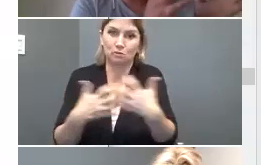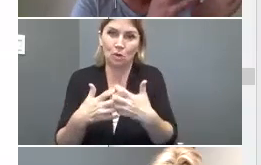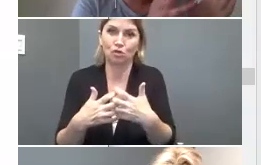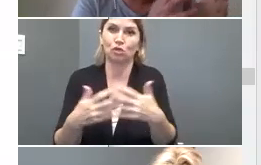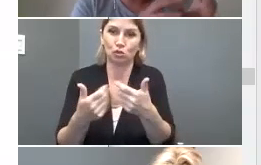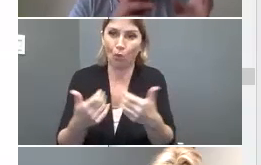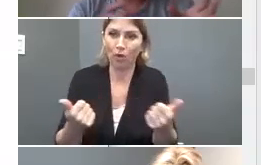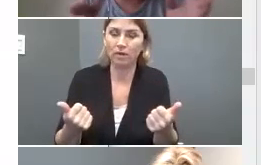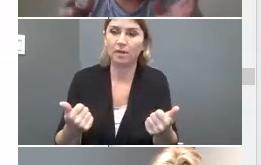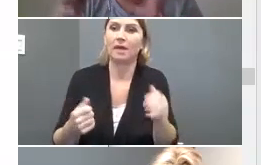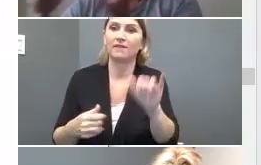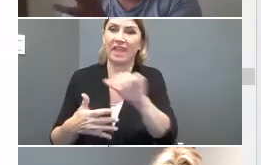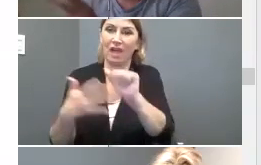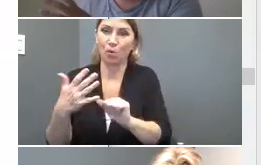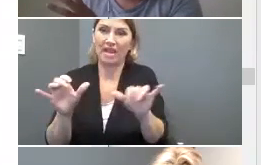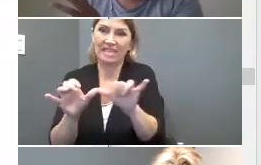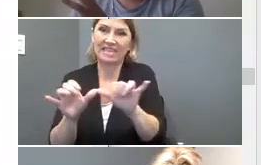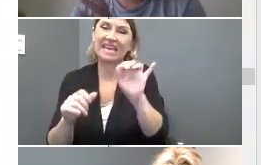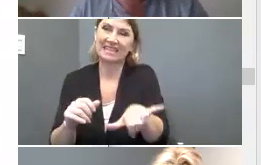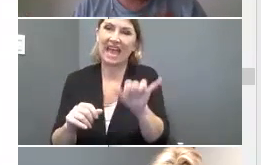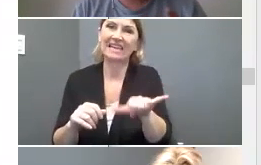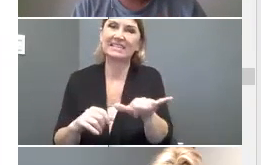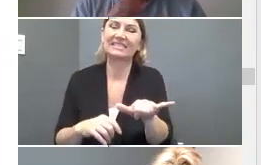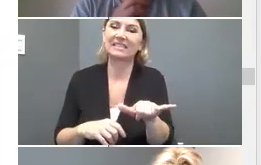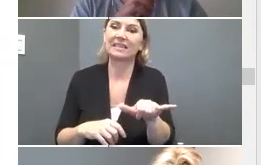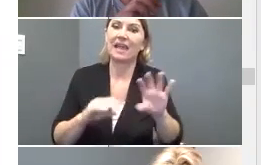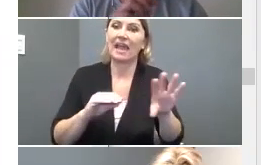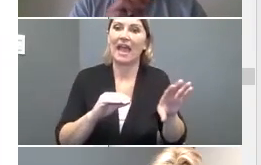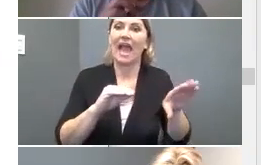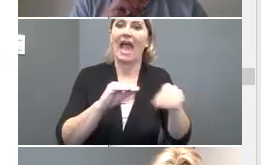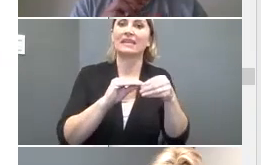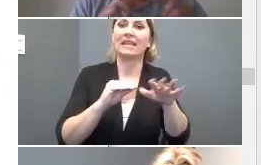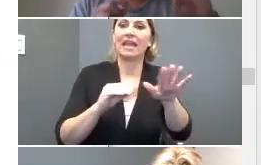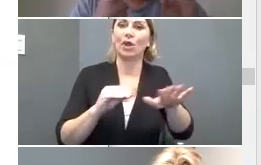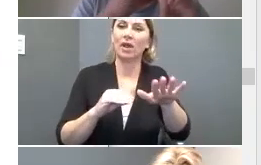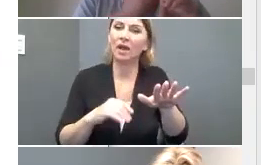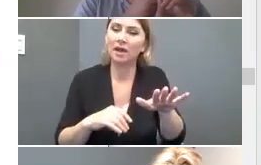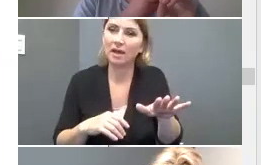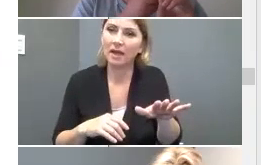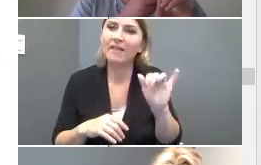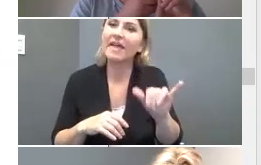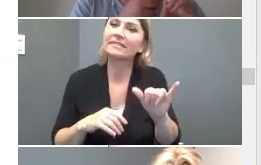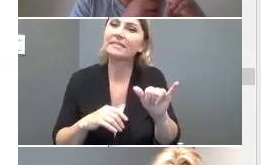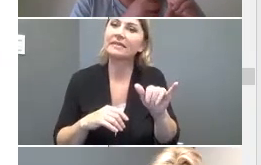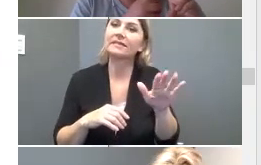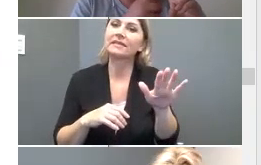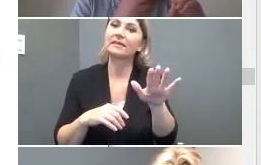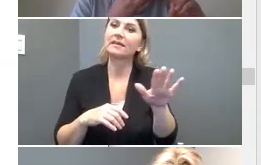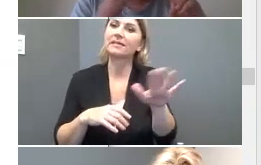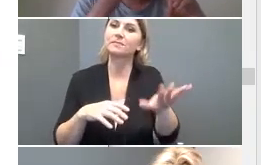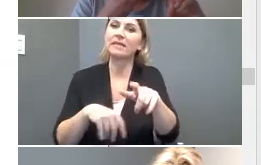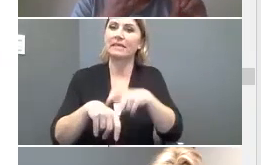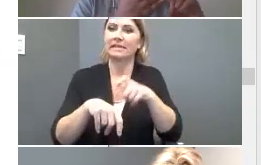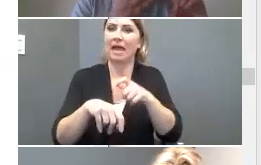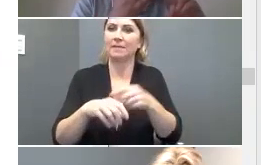the array size, that is essentially another segment of our array. That is the space-time trade-off complexity,